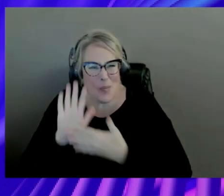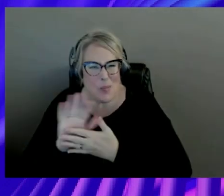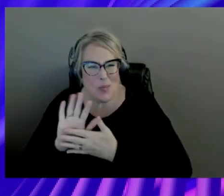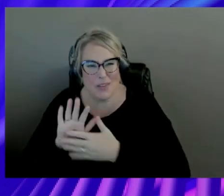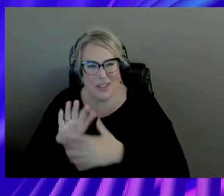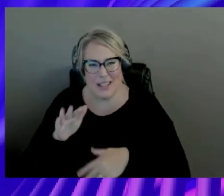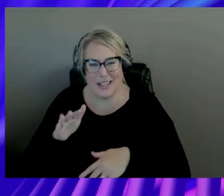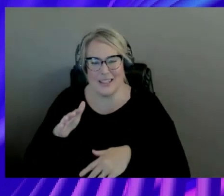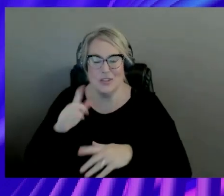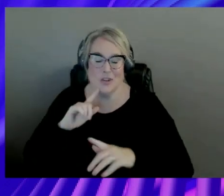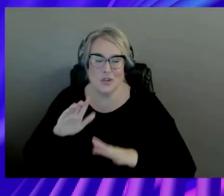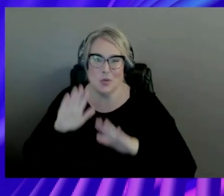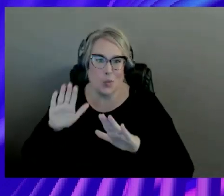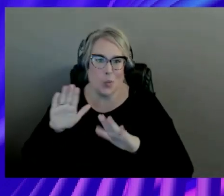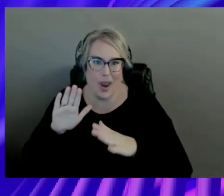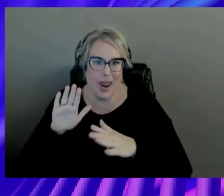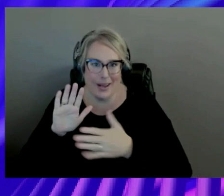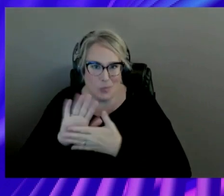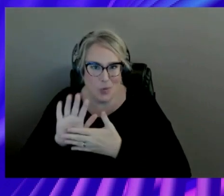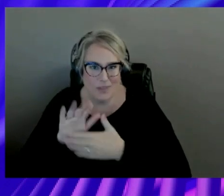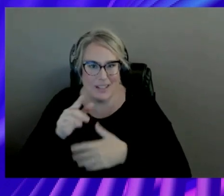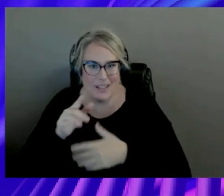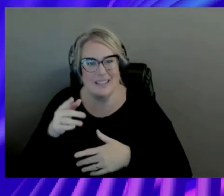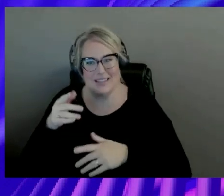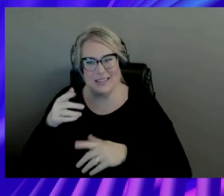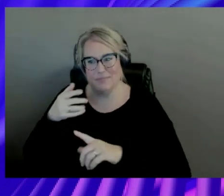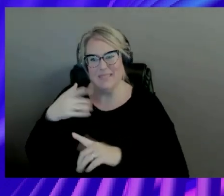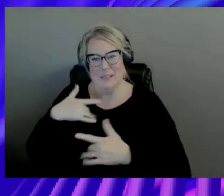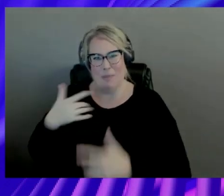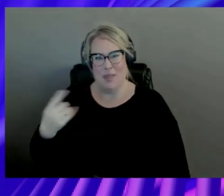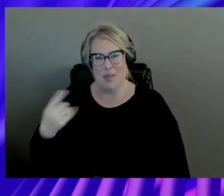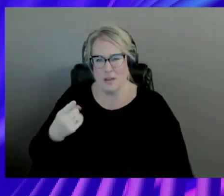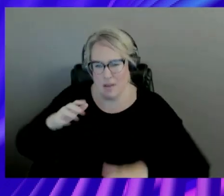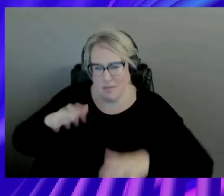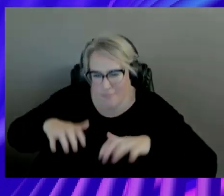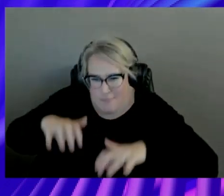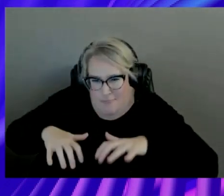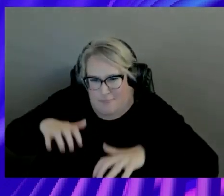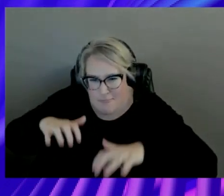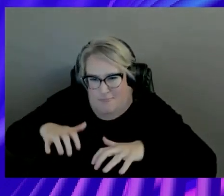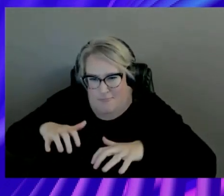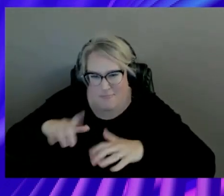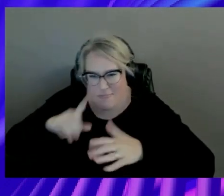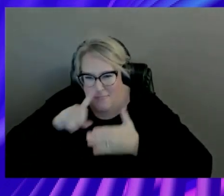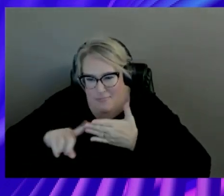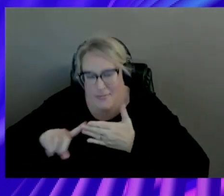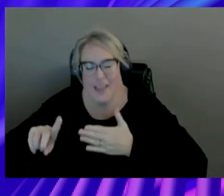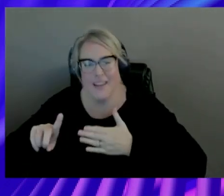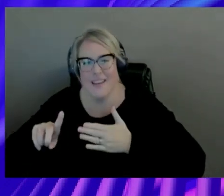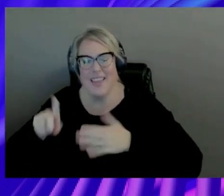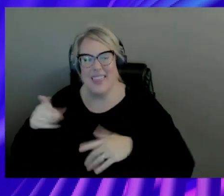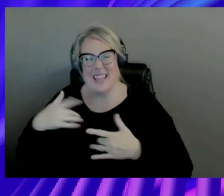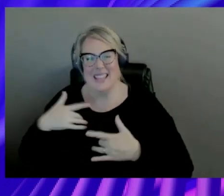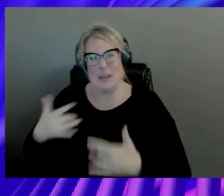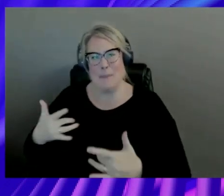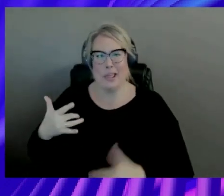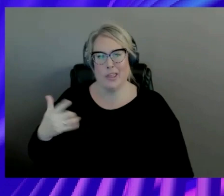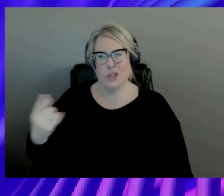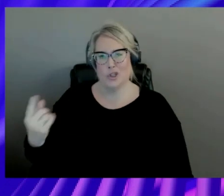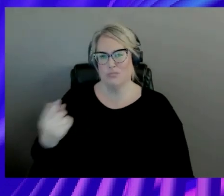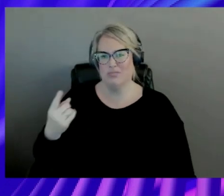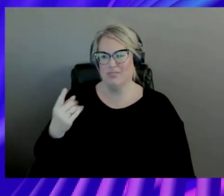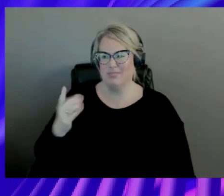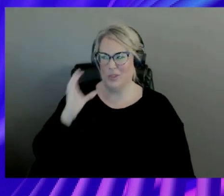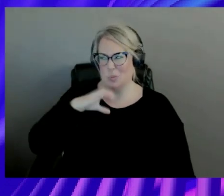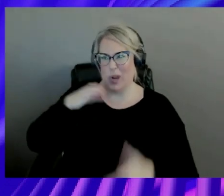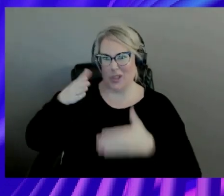movies there. And they get portrayed as kind of the outsiders and, these strange folks. That's